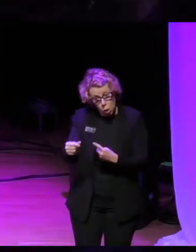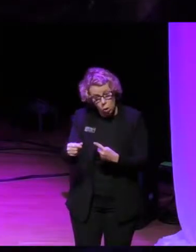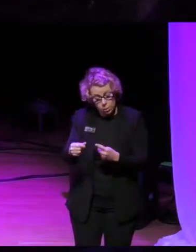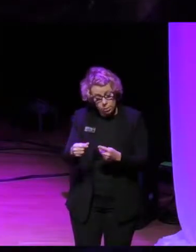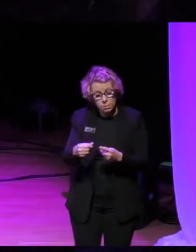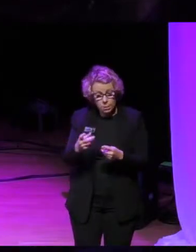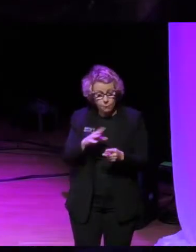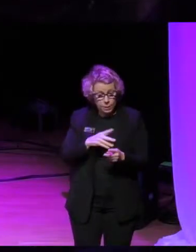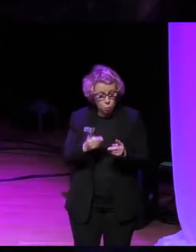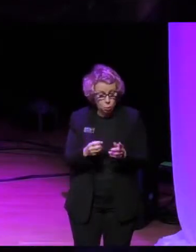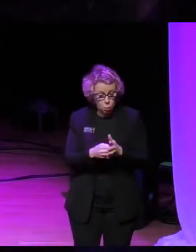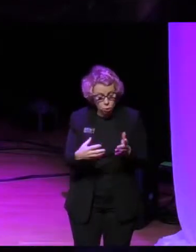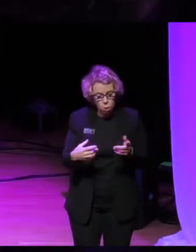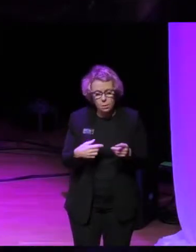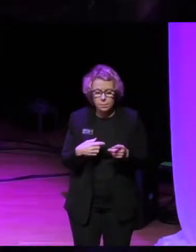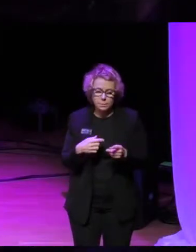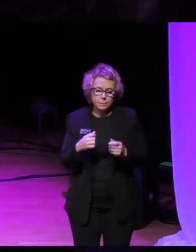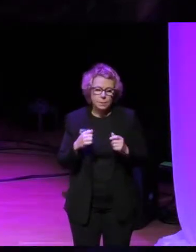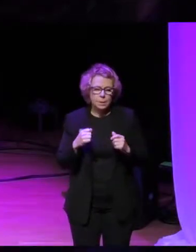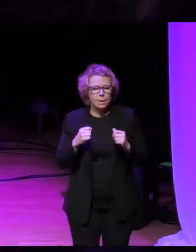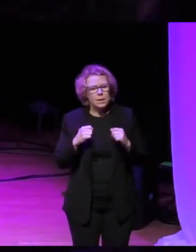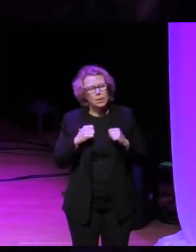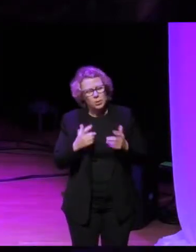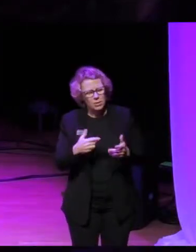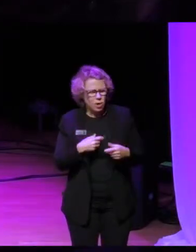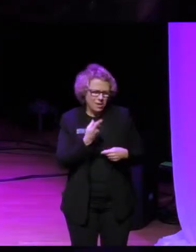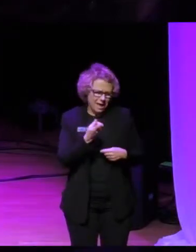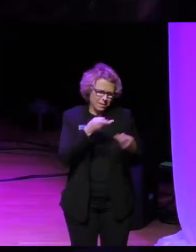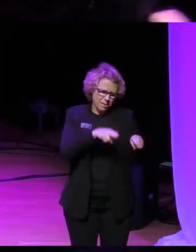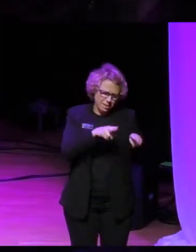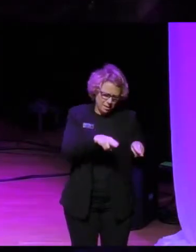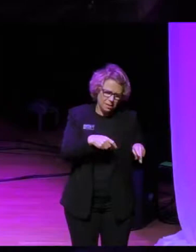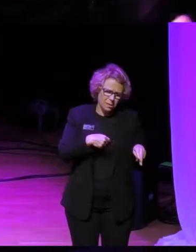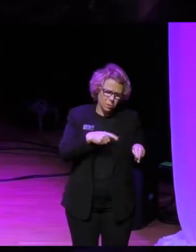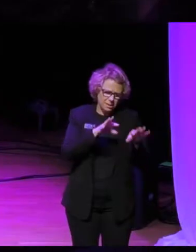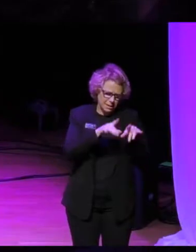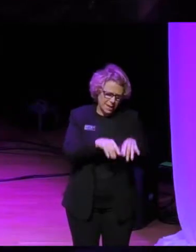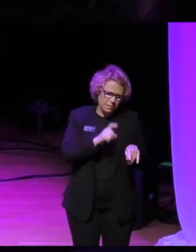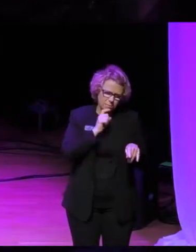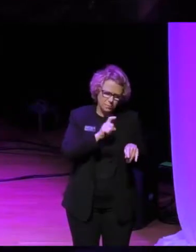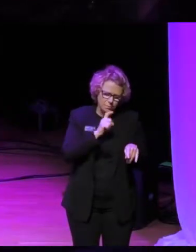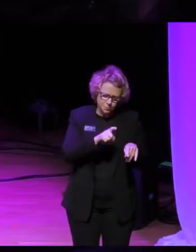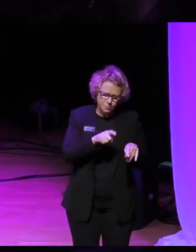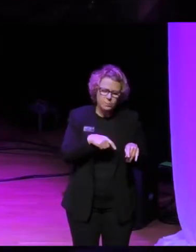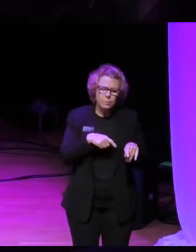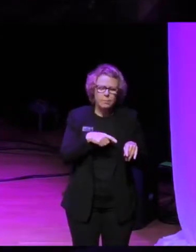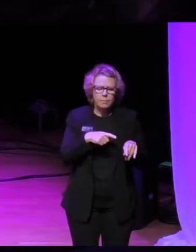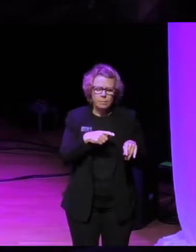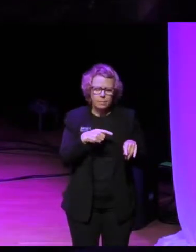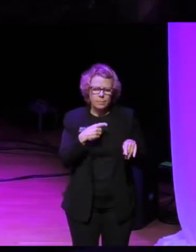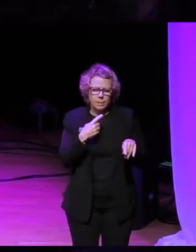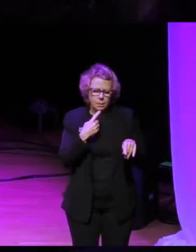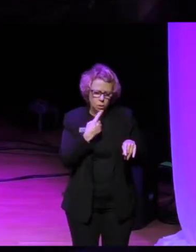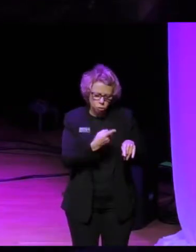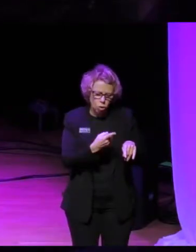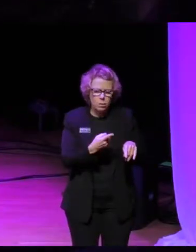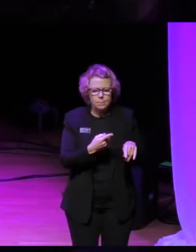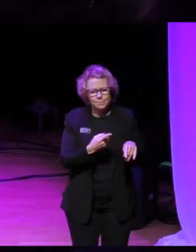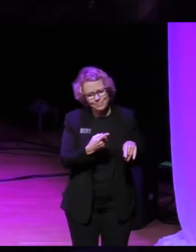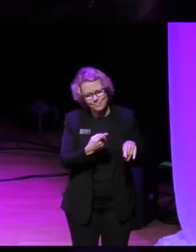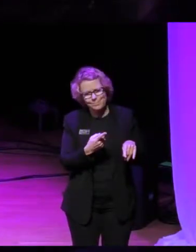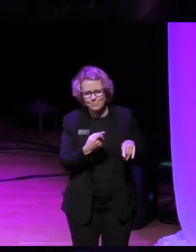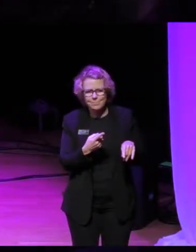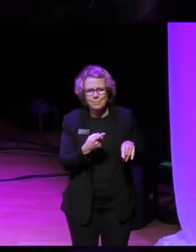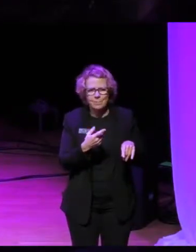Of course, one of the judges who wrote an opinion in the ultimate in the case said that